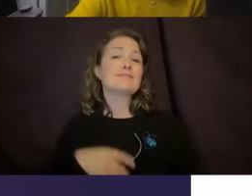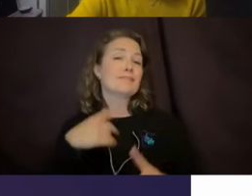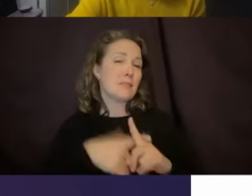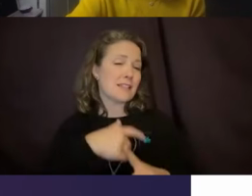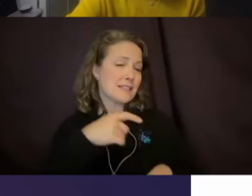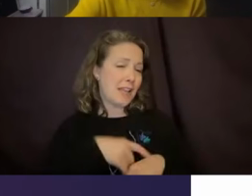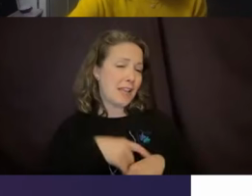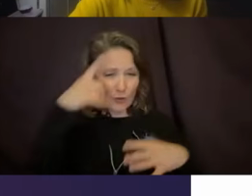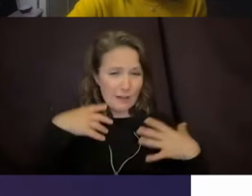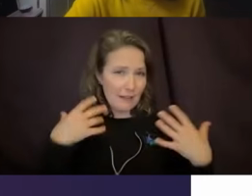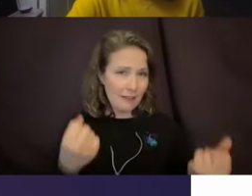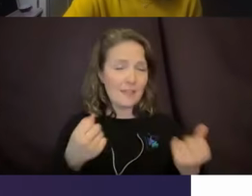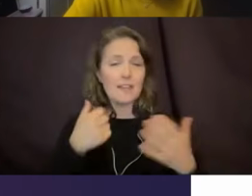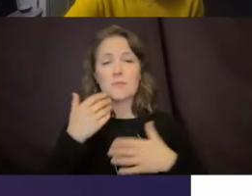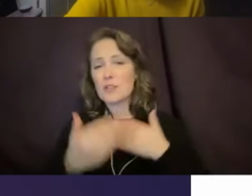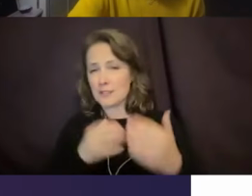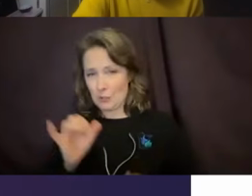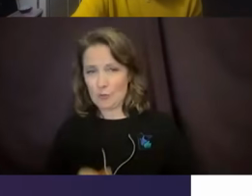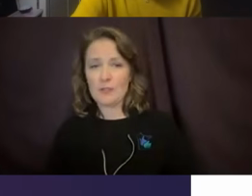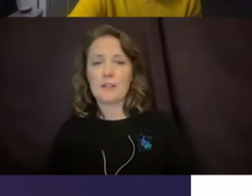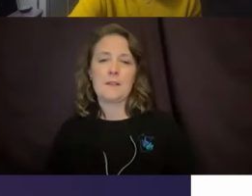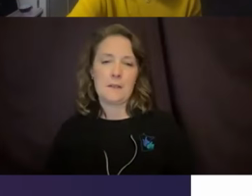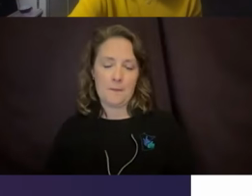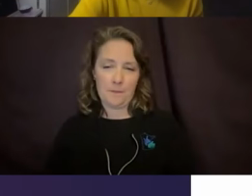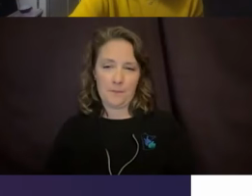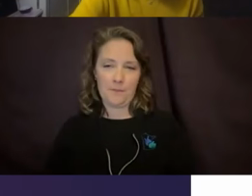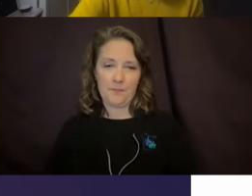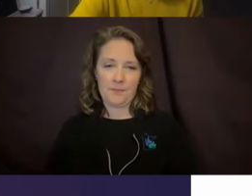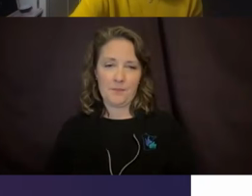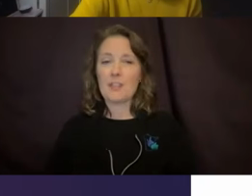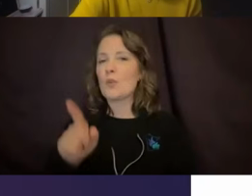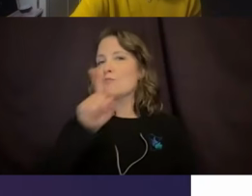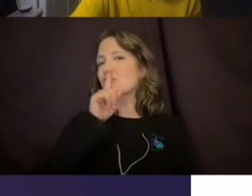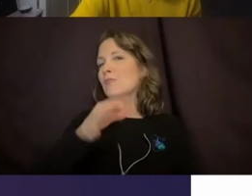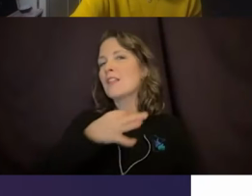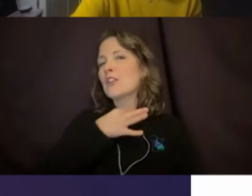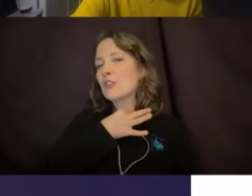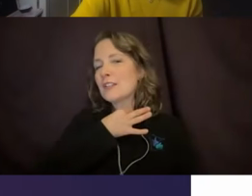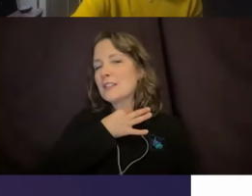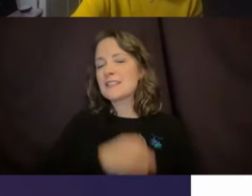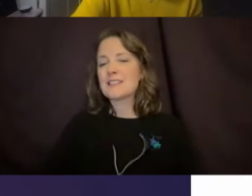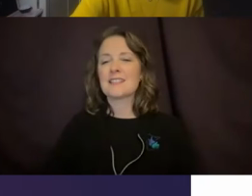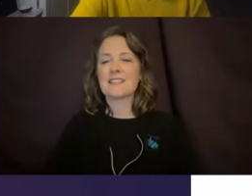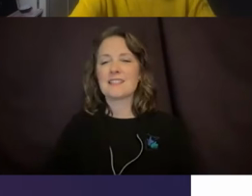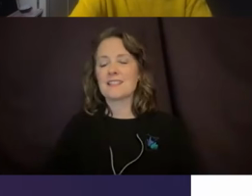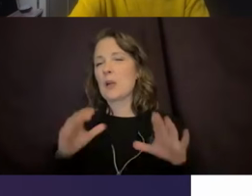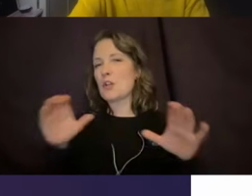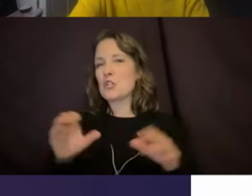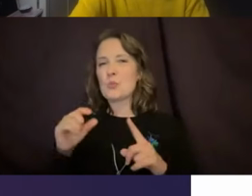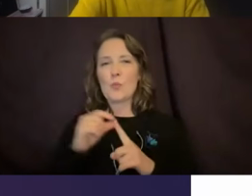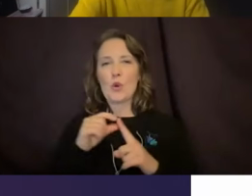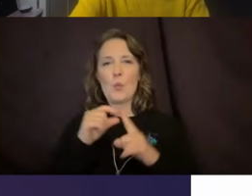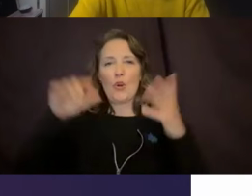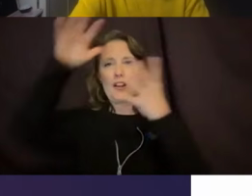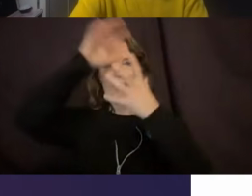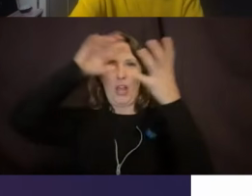and everything as well too. So I am really curious. There's like two word clouds that we're kind of gonna be making together.